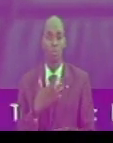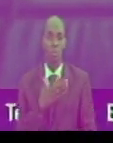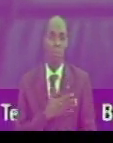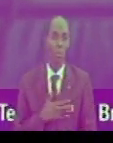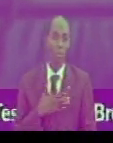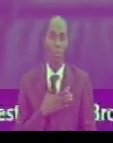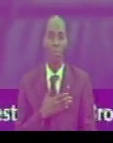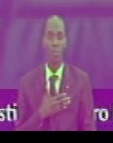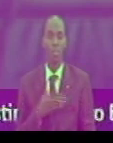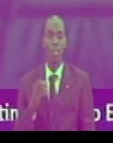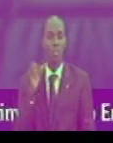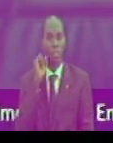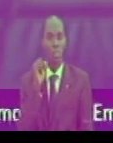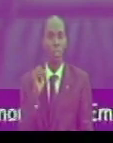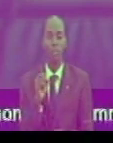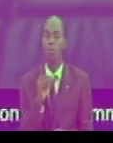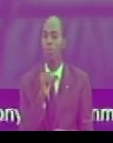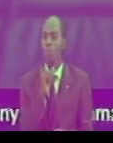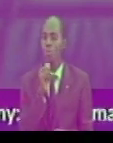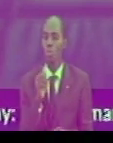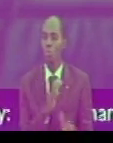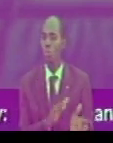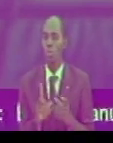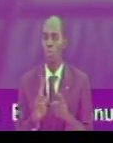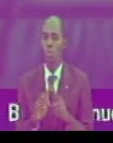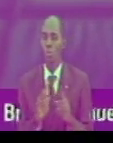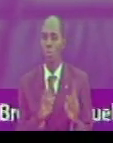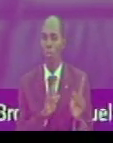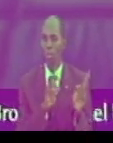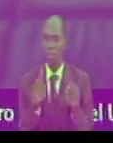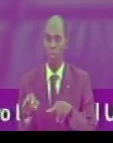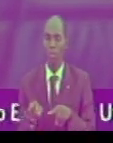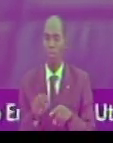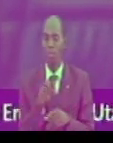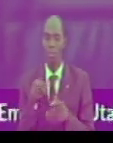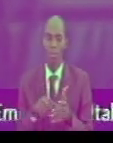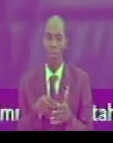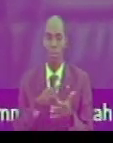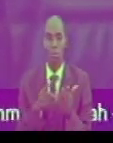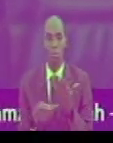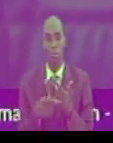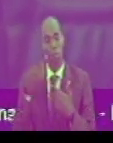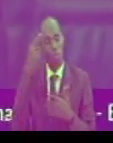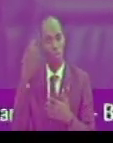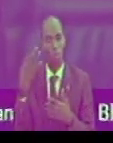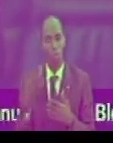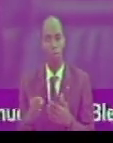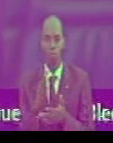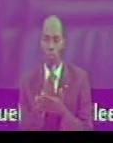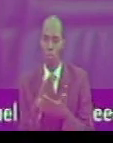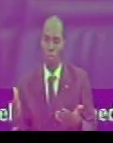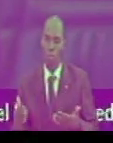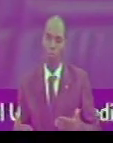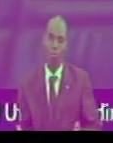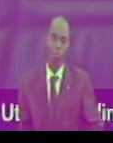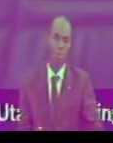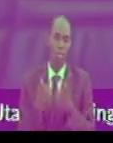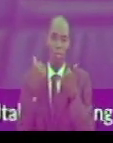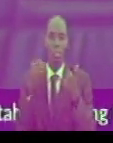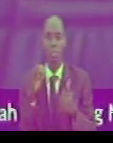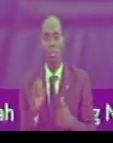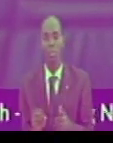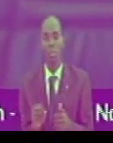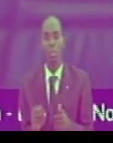challenges confronting me. But I decided to come. Yesterday night, when